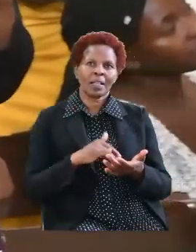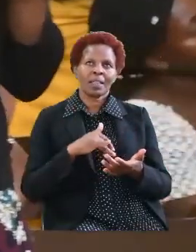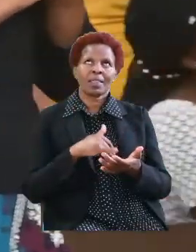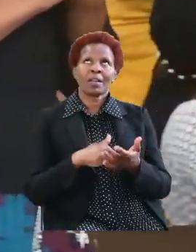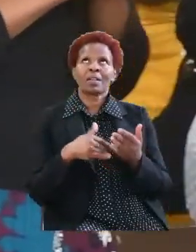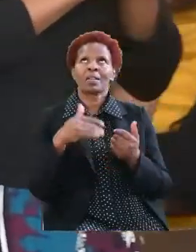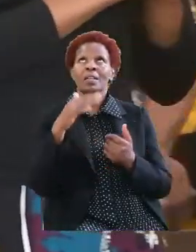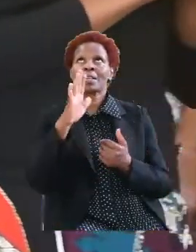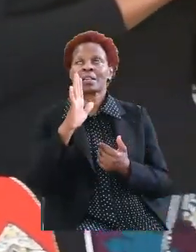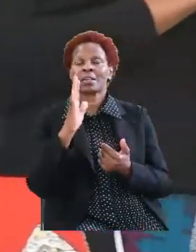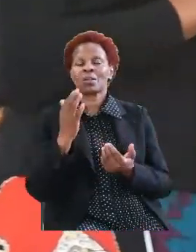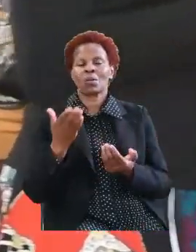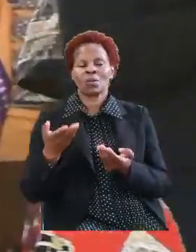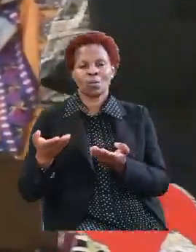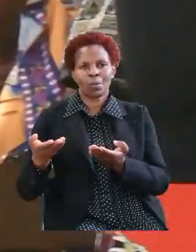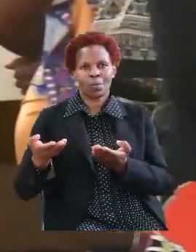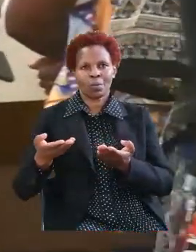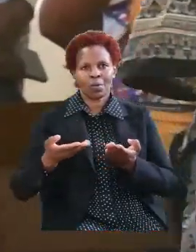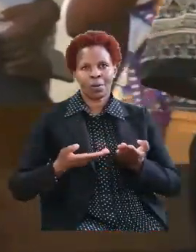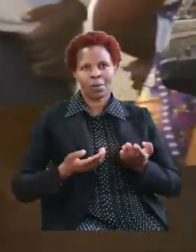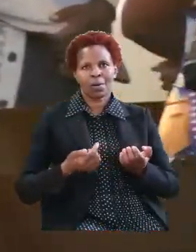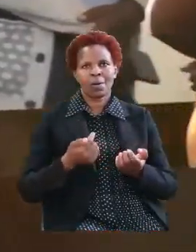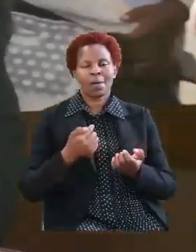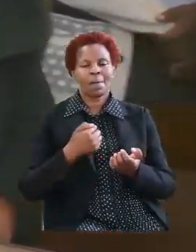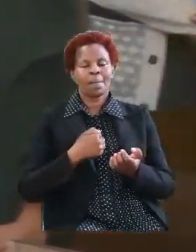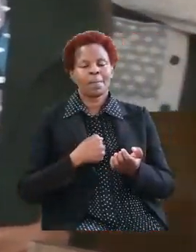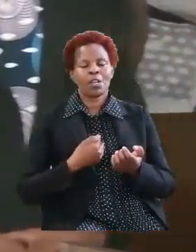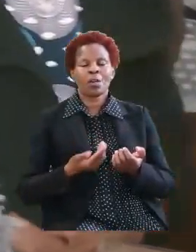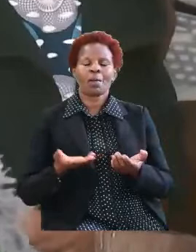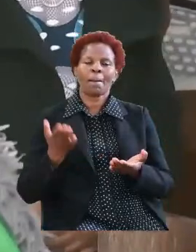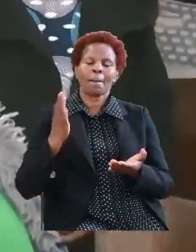unikaribishe, Baba.